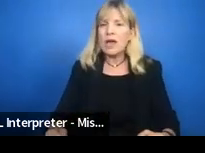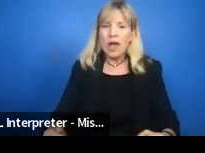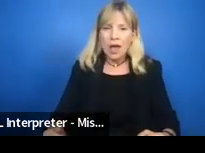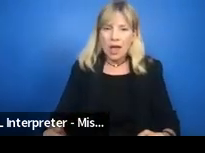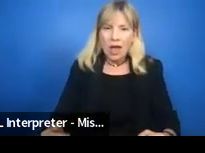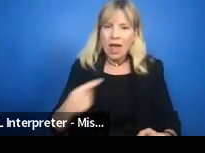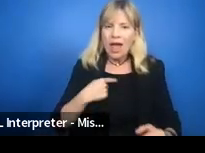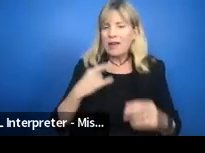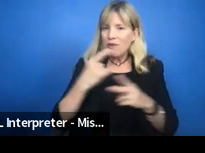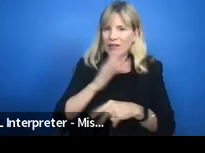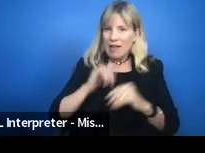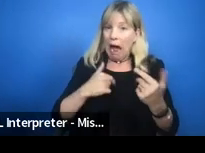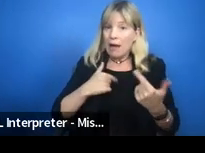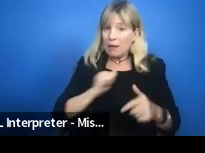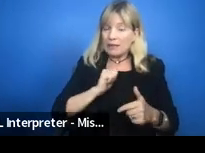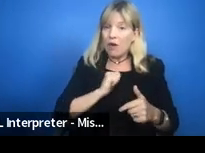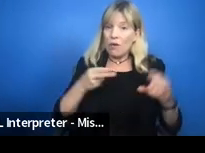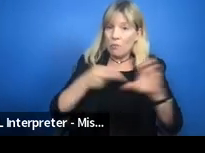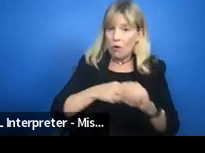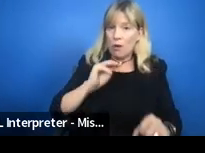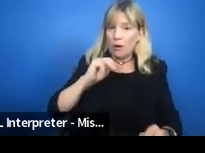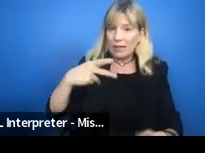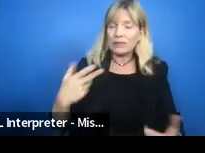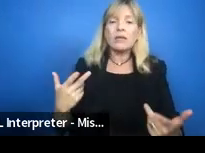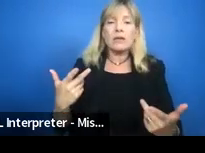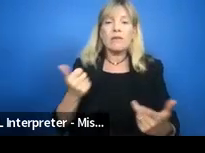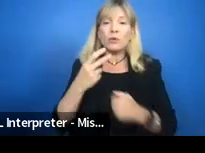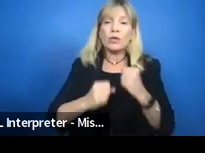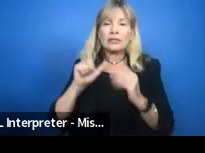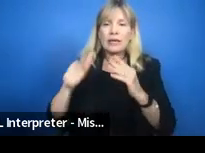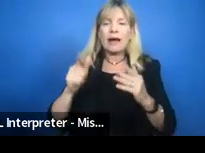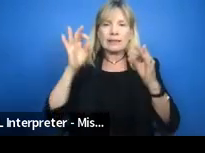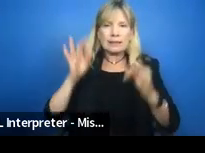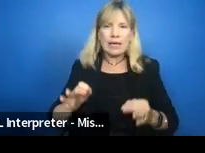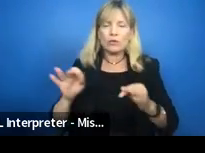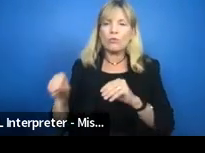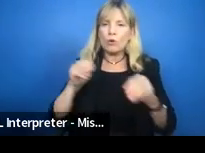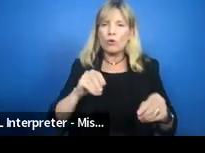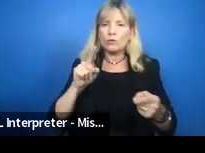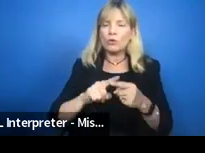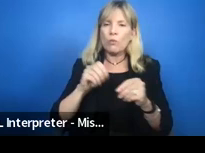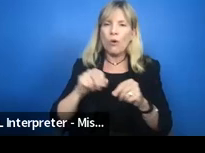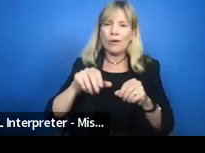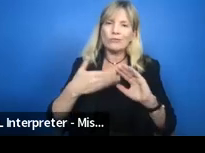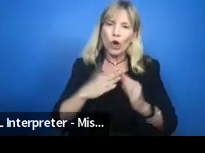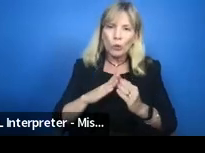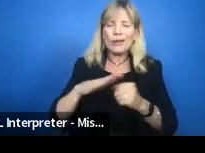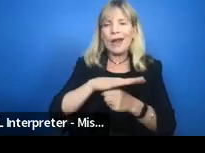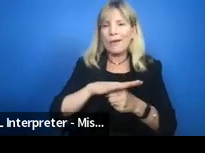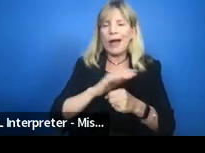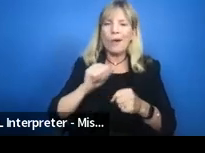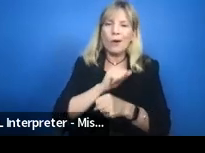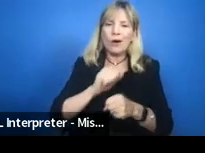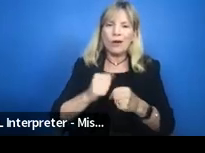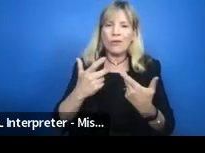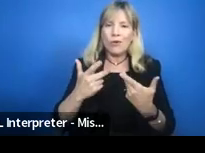Marketplace enrollee at the time as well. And then after a few years, I made the choice to move to a more urban area where I worked for the Get